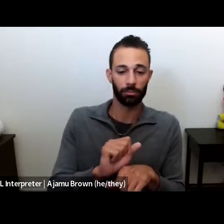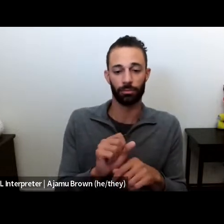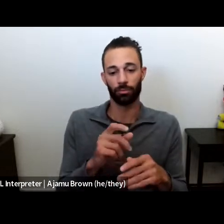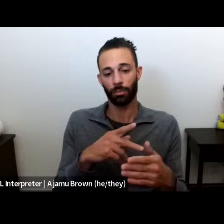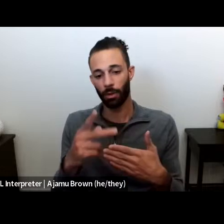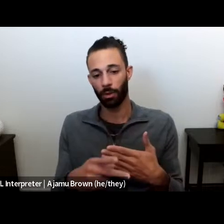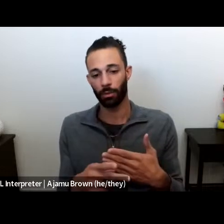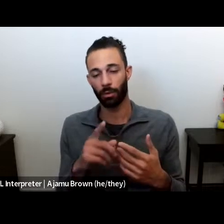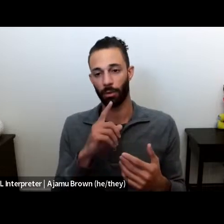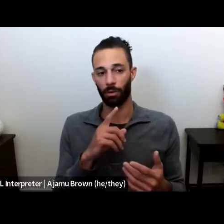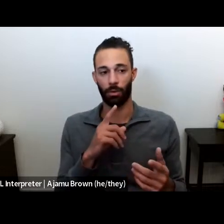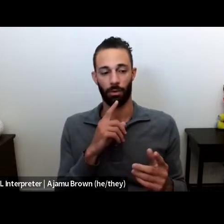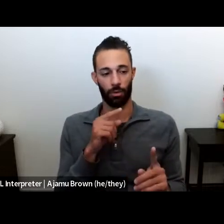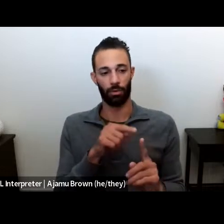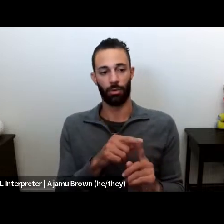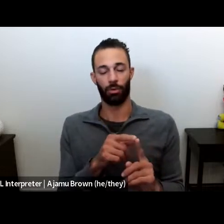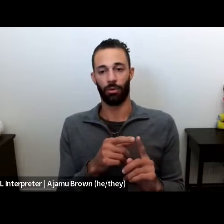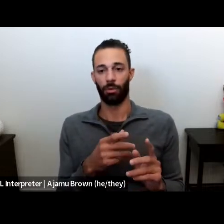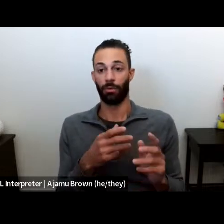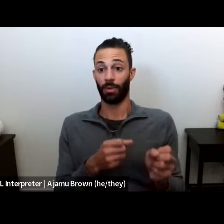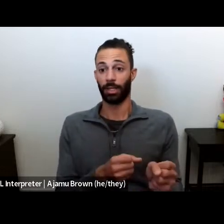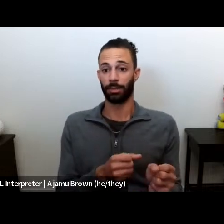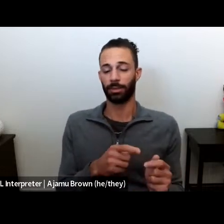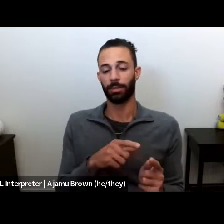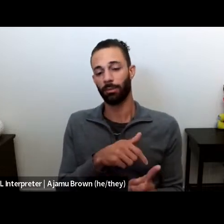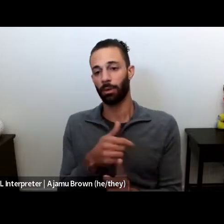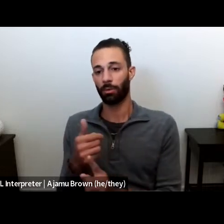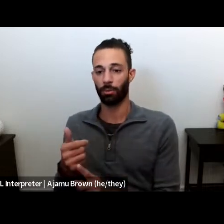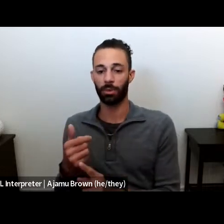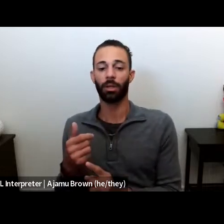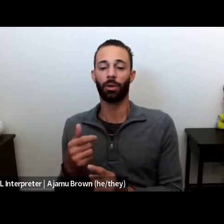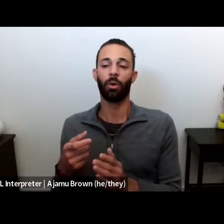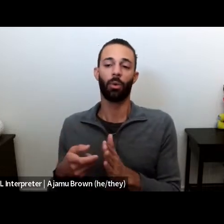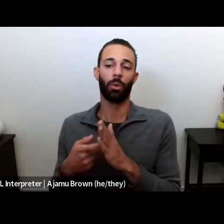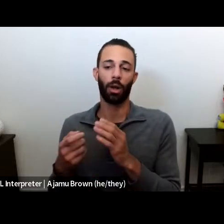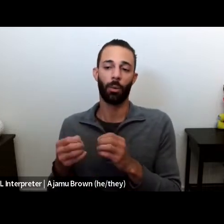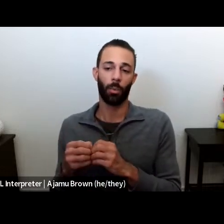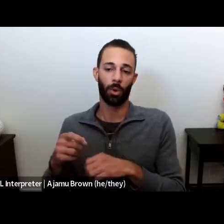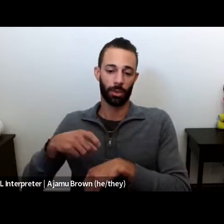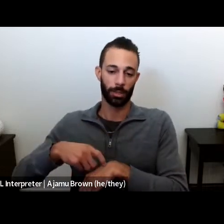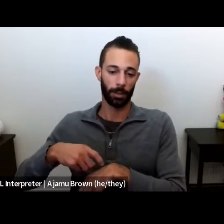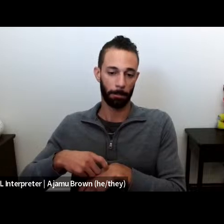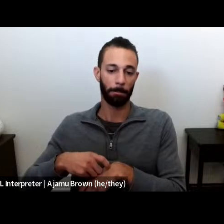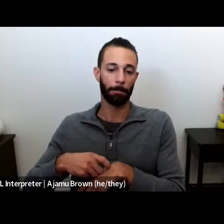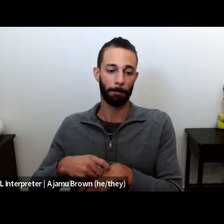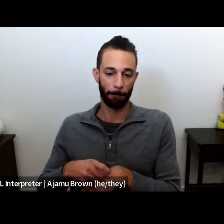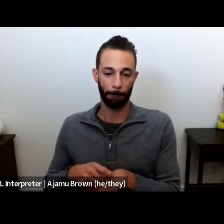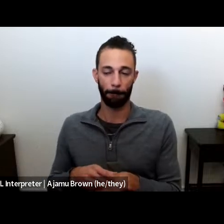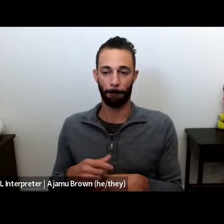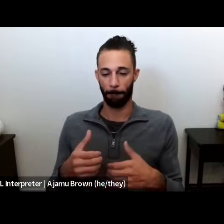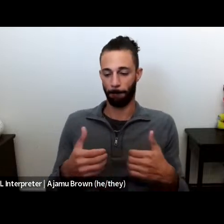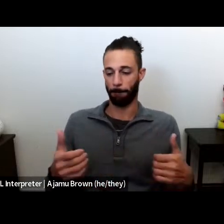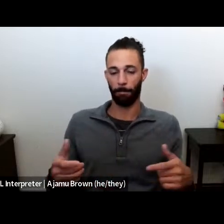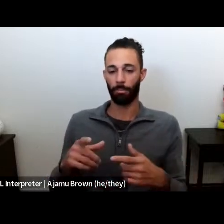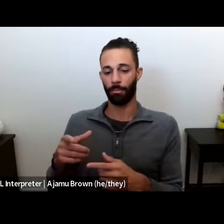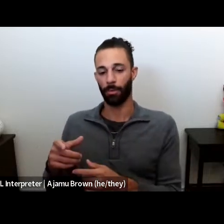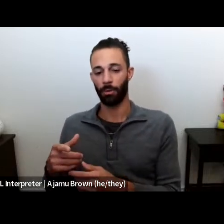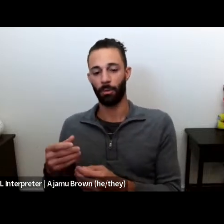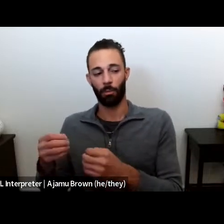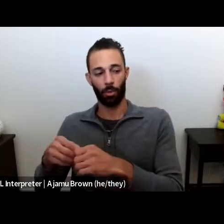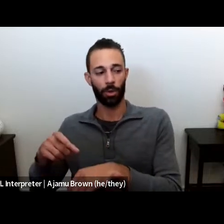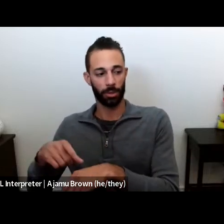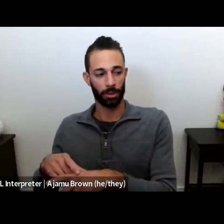are fast and which are going to necessitate a little bit more time to come to fruition.